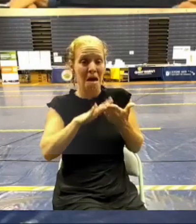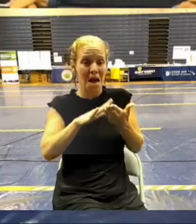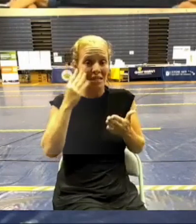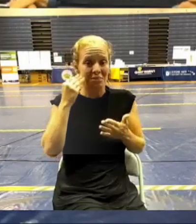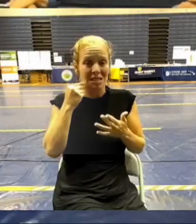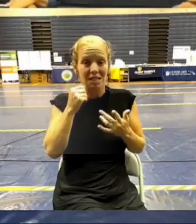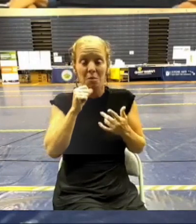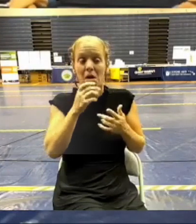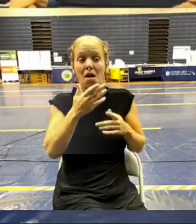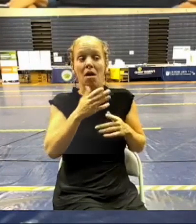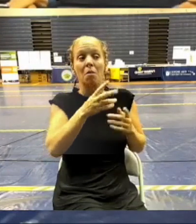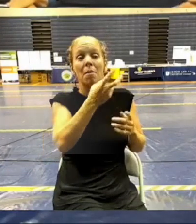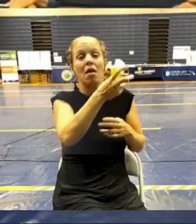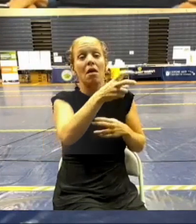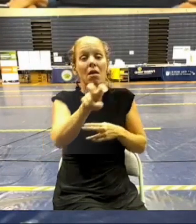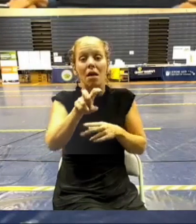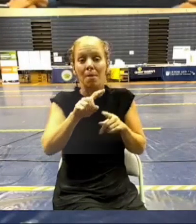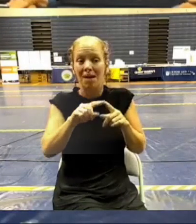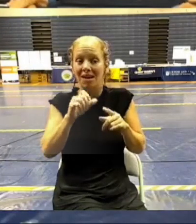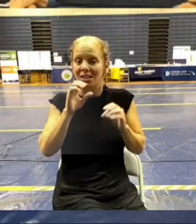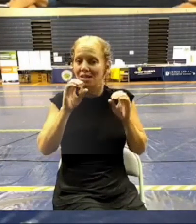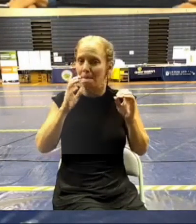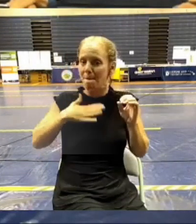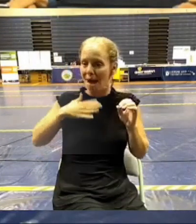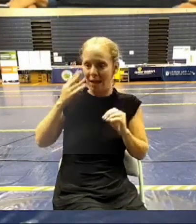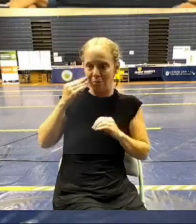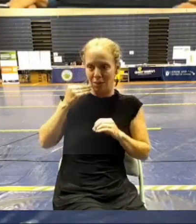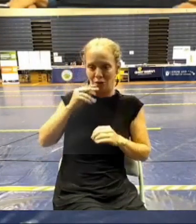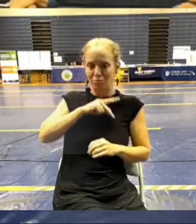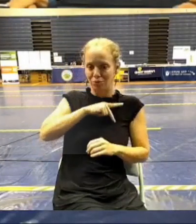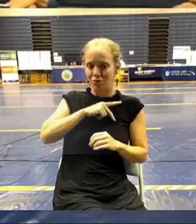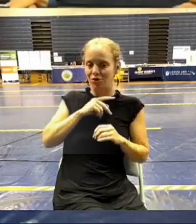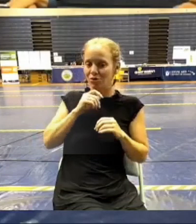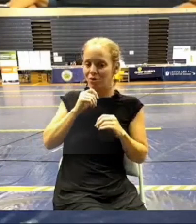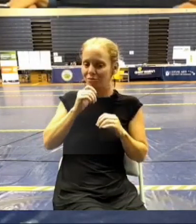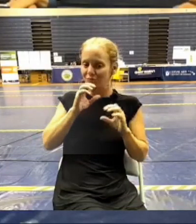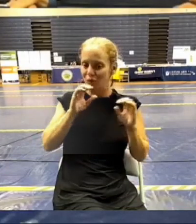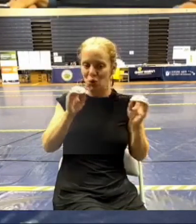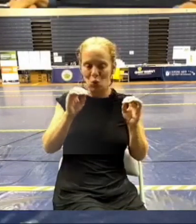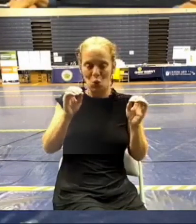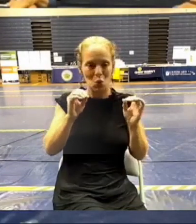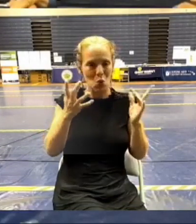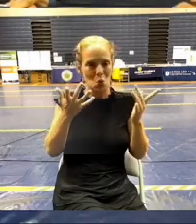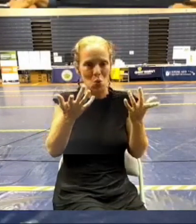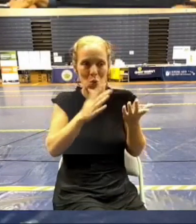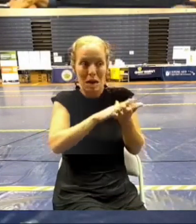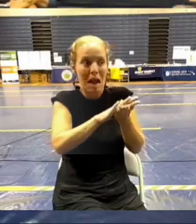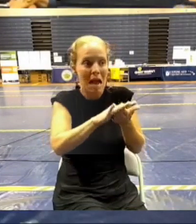don't know, but none of the people I've dealt with have been nice. So, yeah.